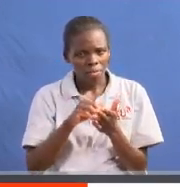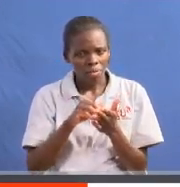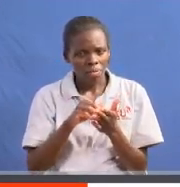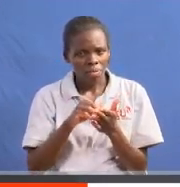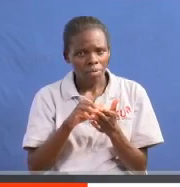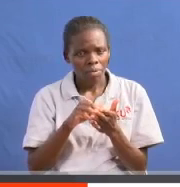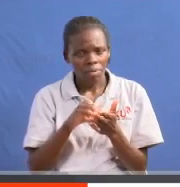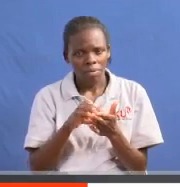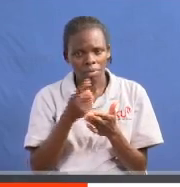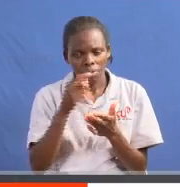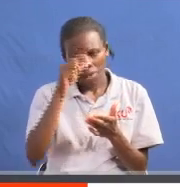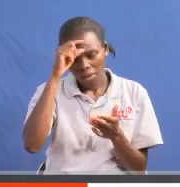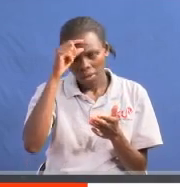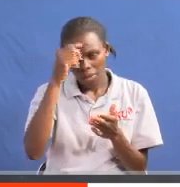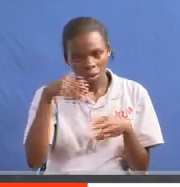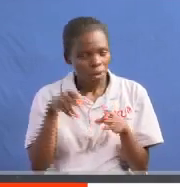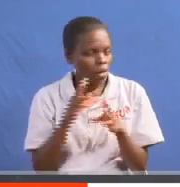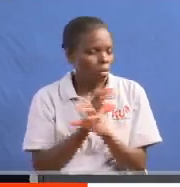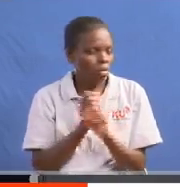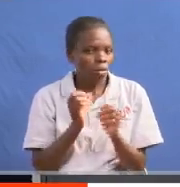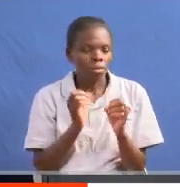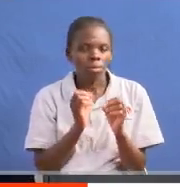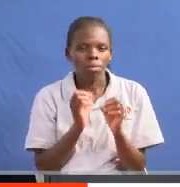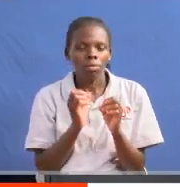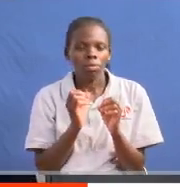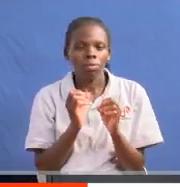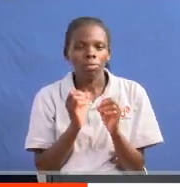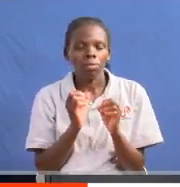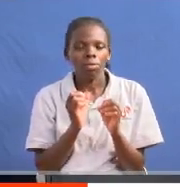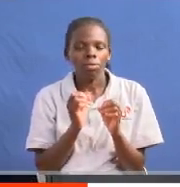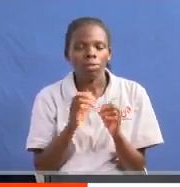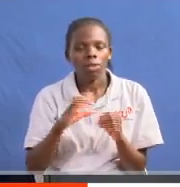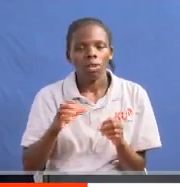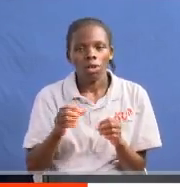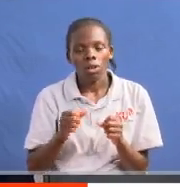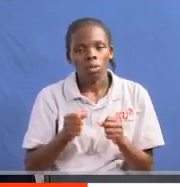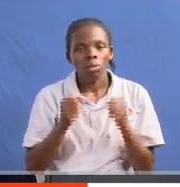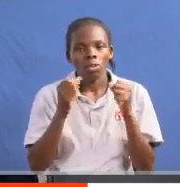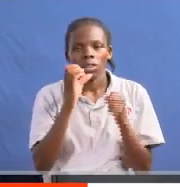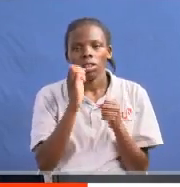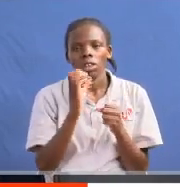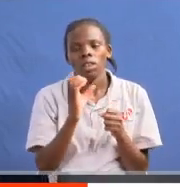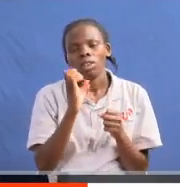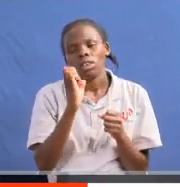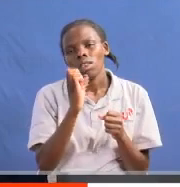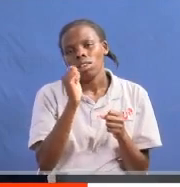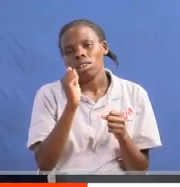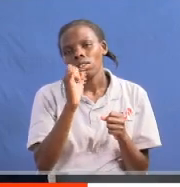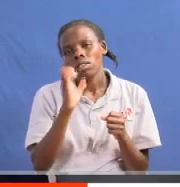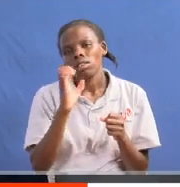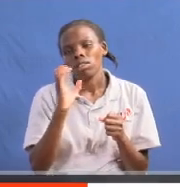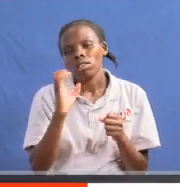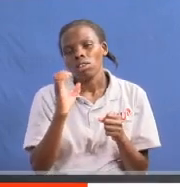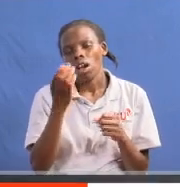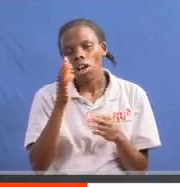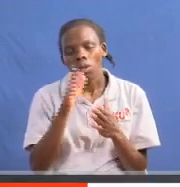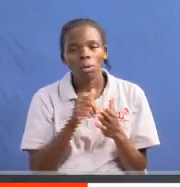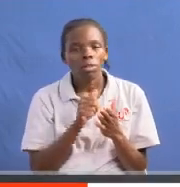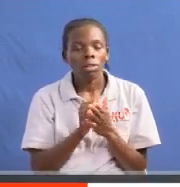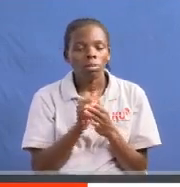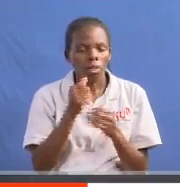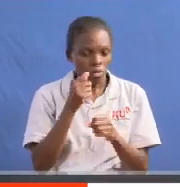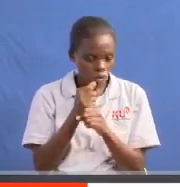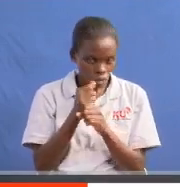respective government agency. No, I'll never do that. According to the county boss, ESCC is out to frustrate him in his work, accusing